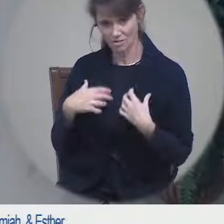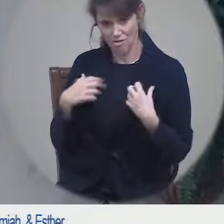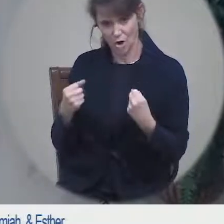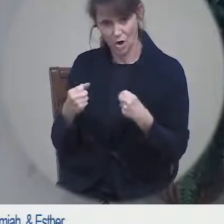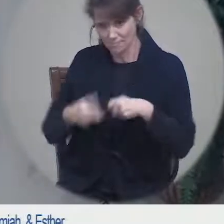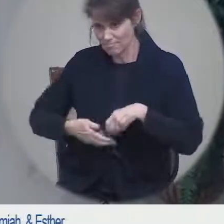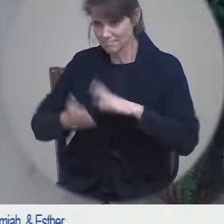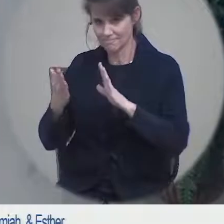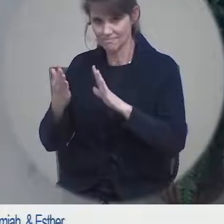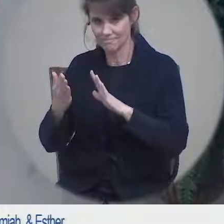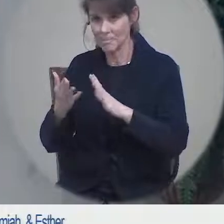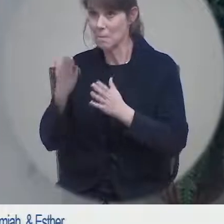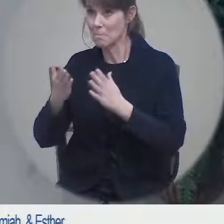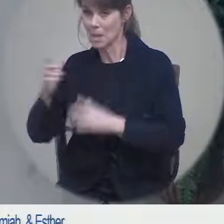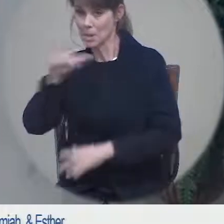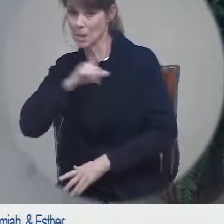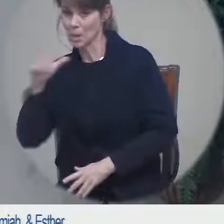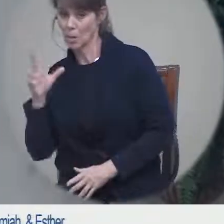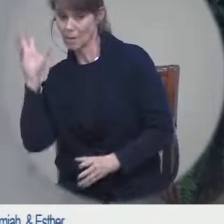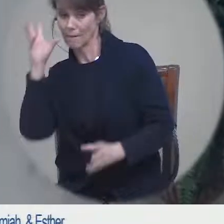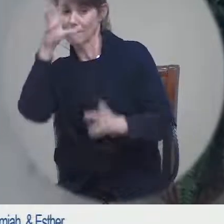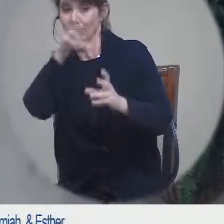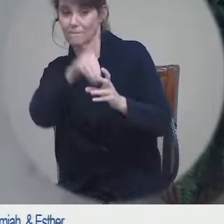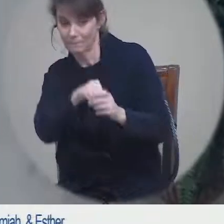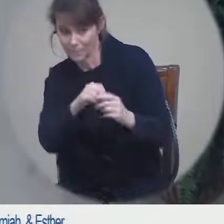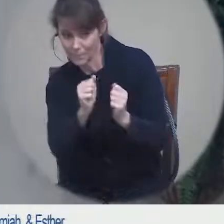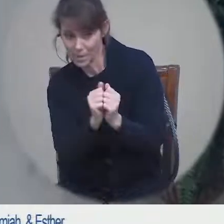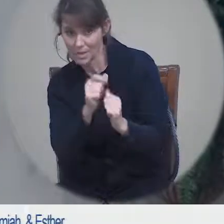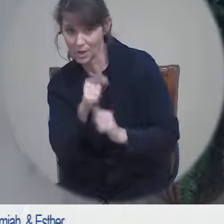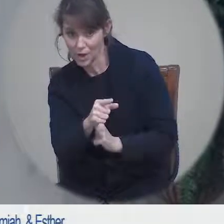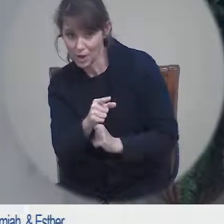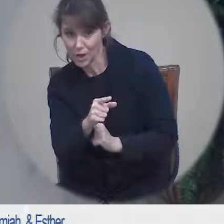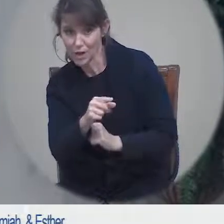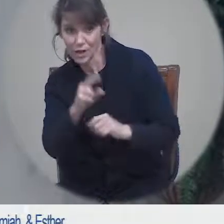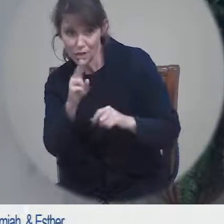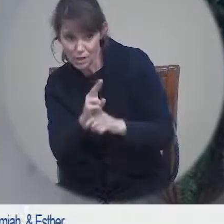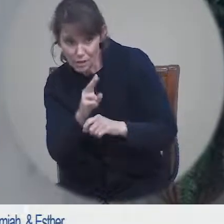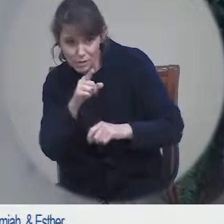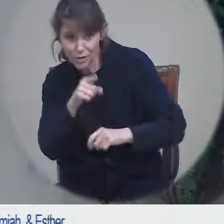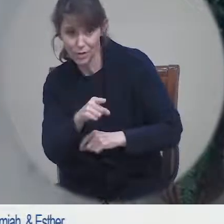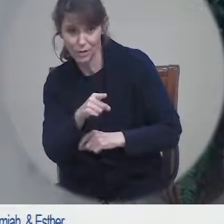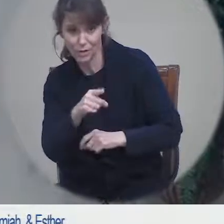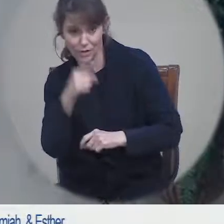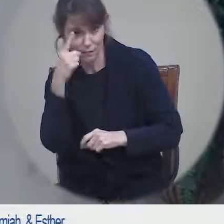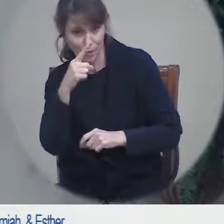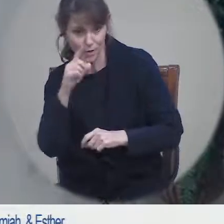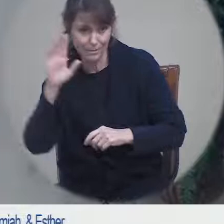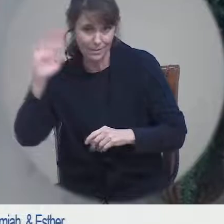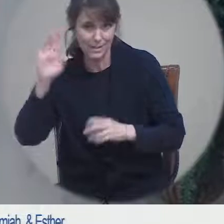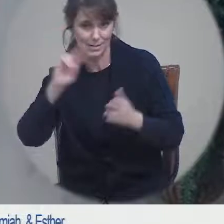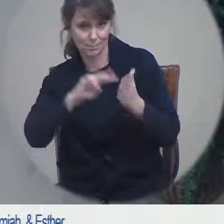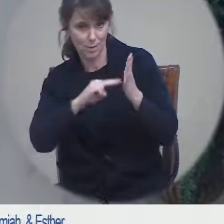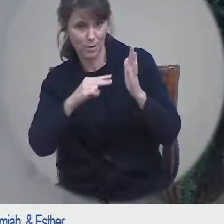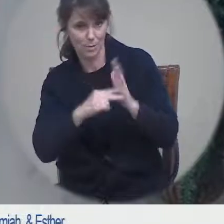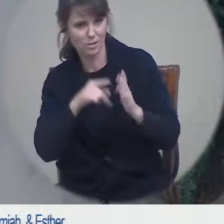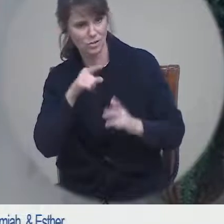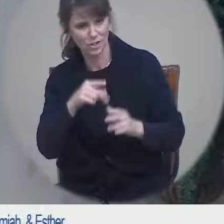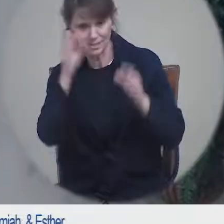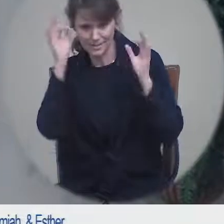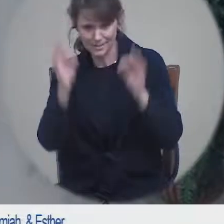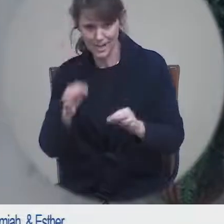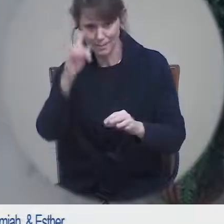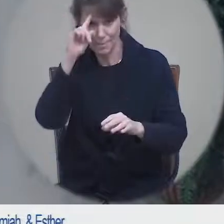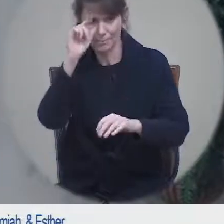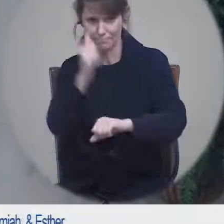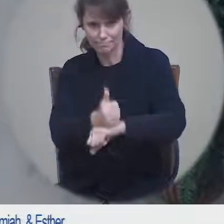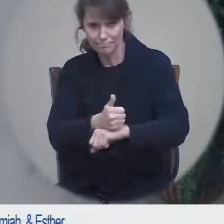understanding, He used eloquence, intelligence, and manipulate to bring forth. It's very methodical. And I don't think